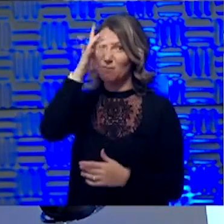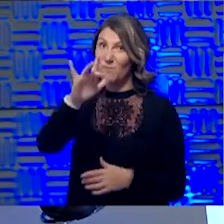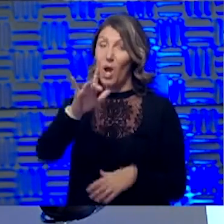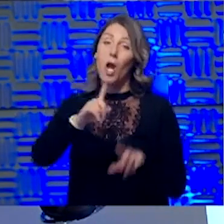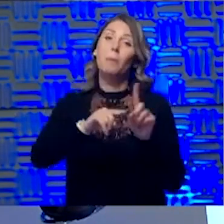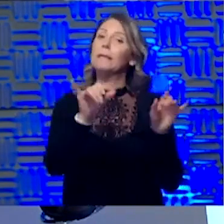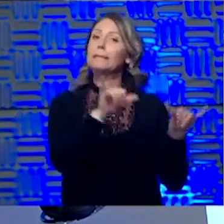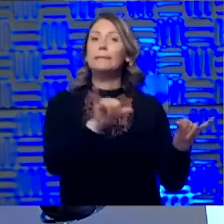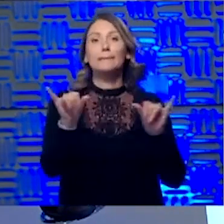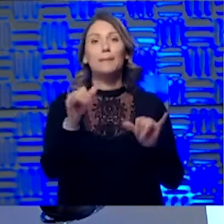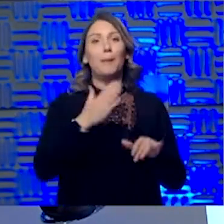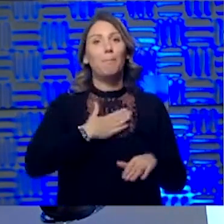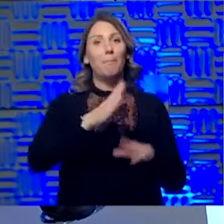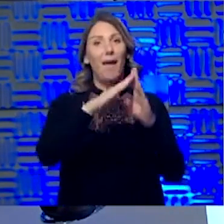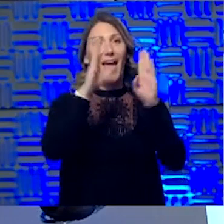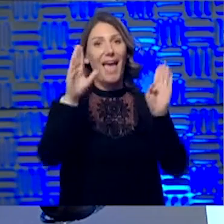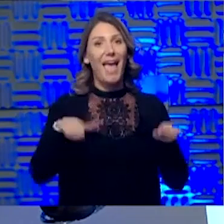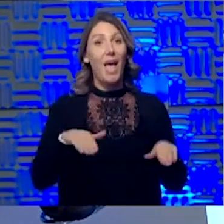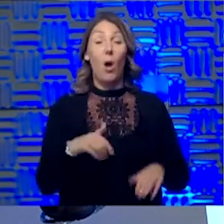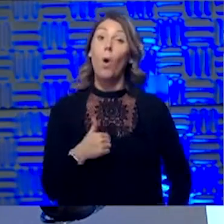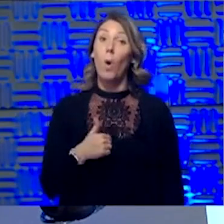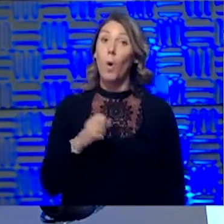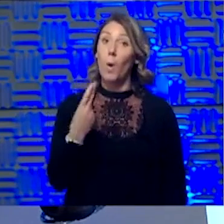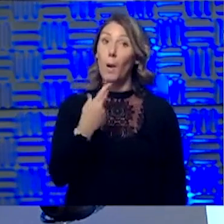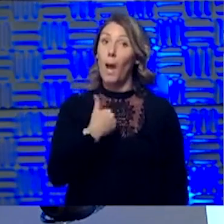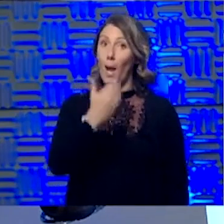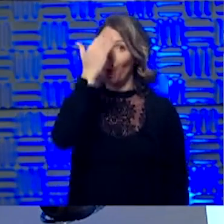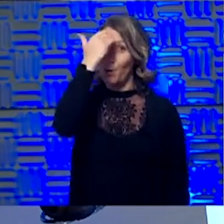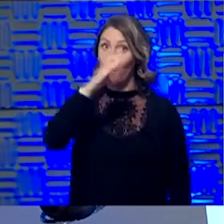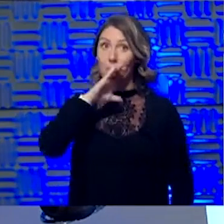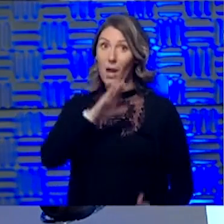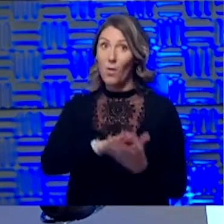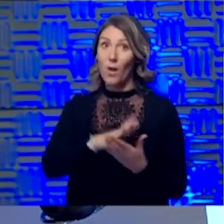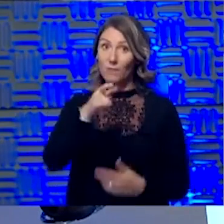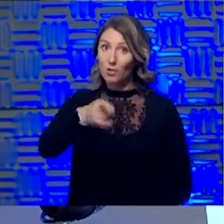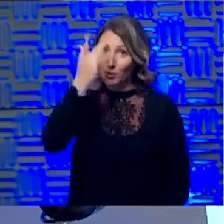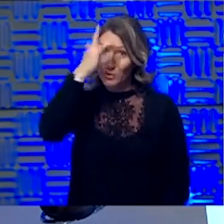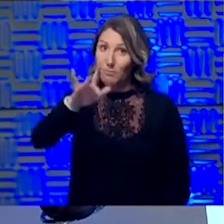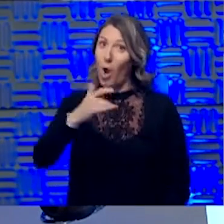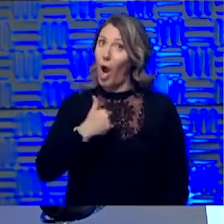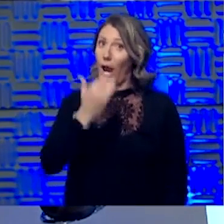too. Well, no, I know my wife's very smart. There's no thing to that. I know that.